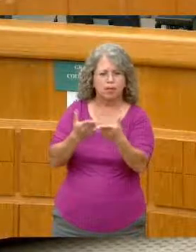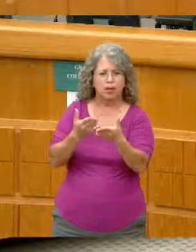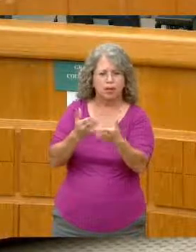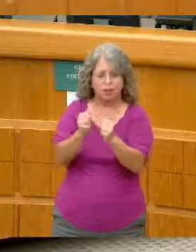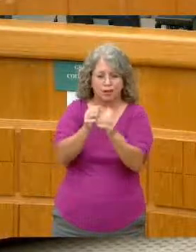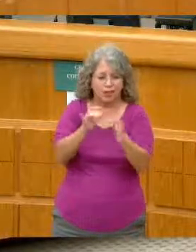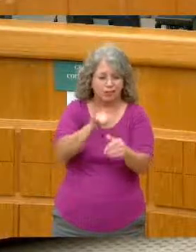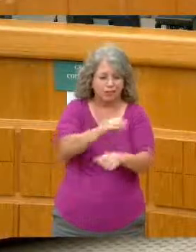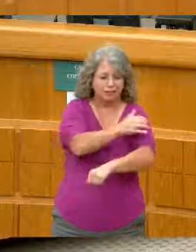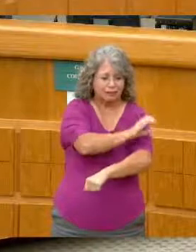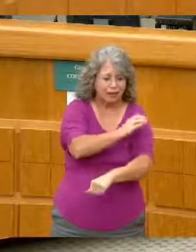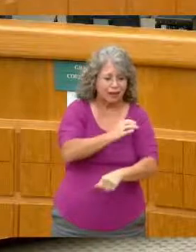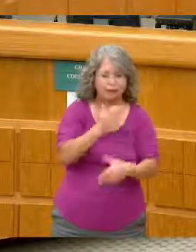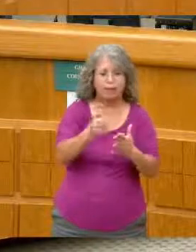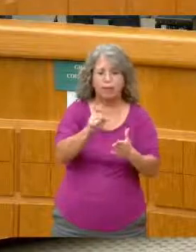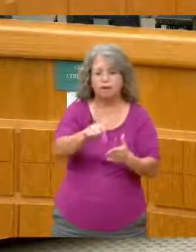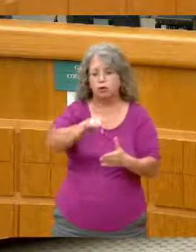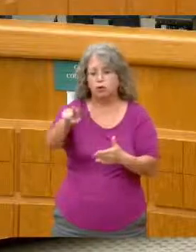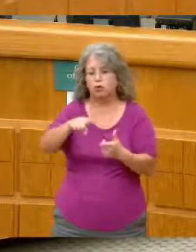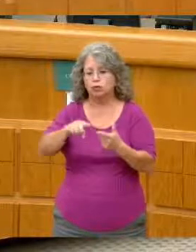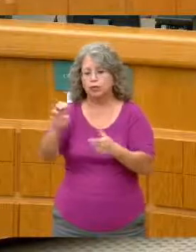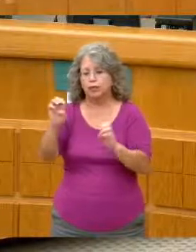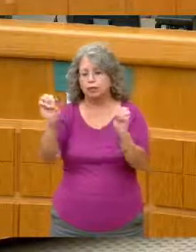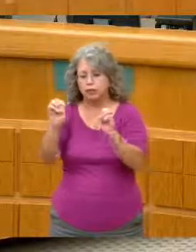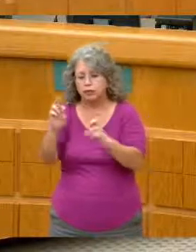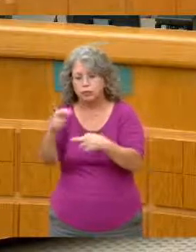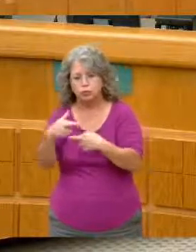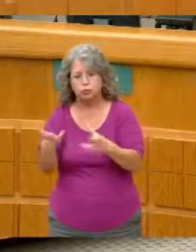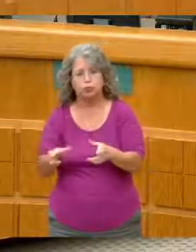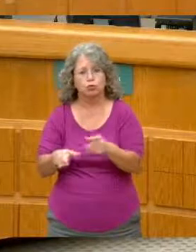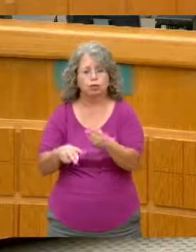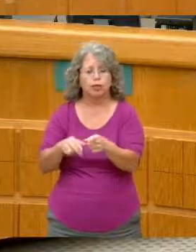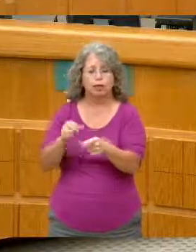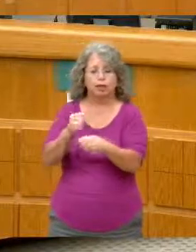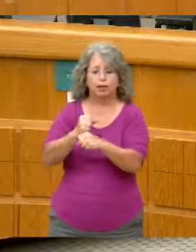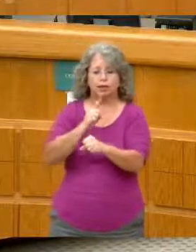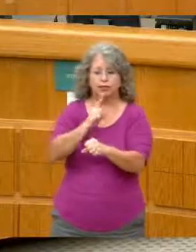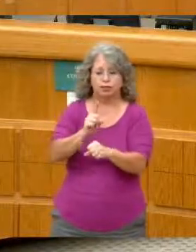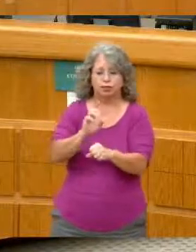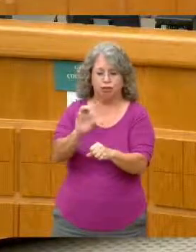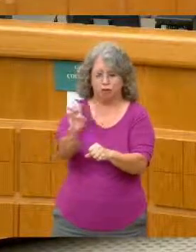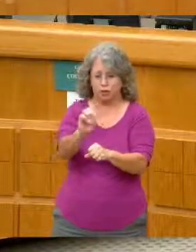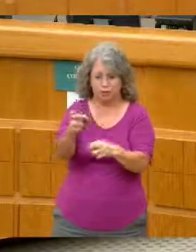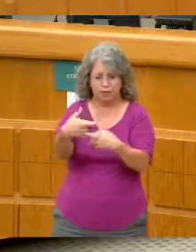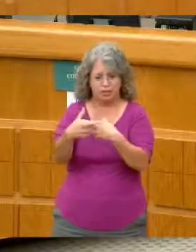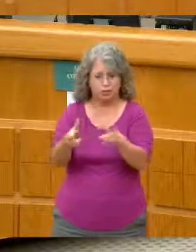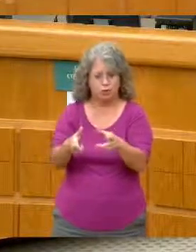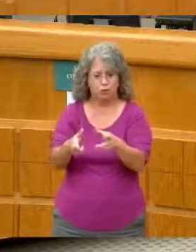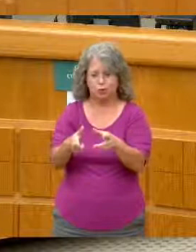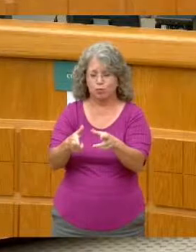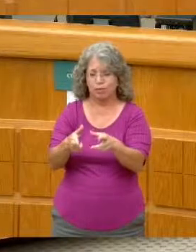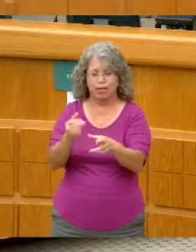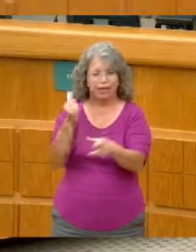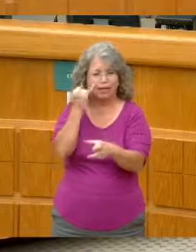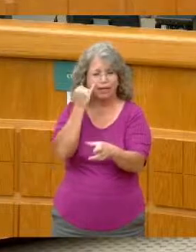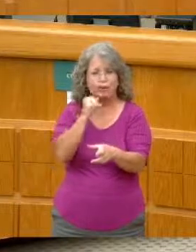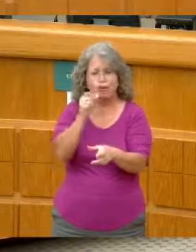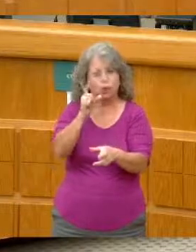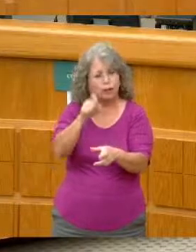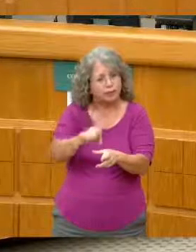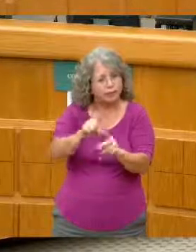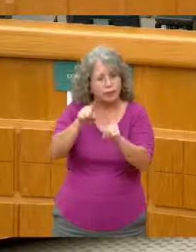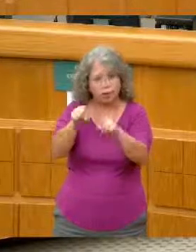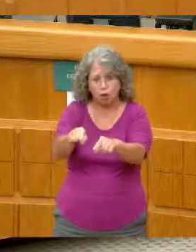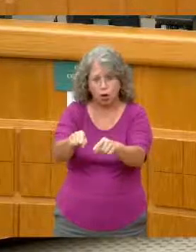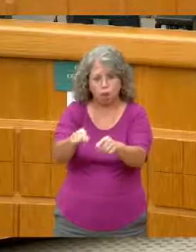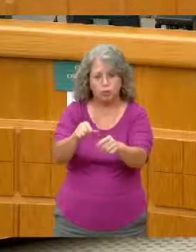their symptoms may or may not have necessitated hospitalization, but making sure that our emergency rooms are not the place